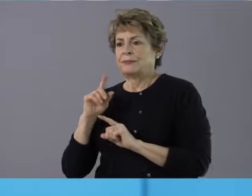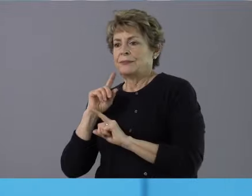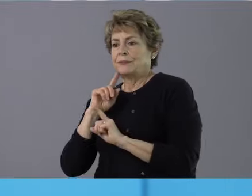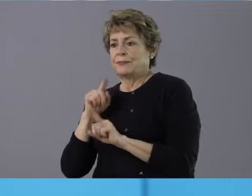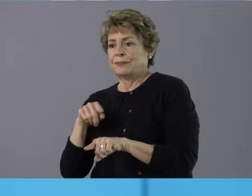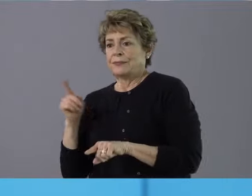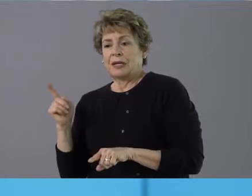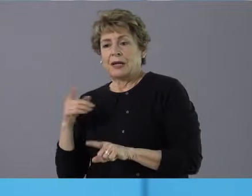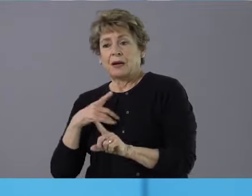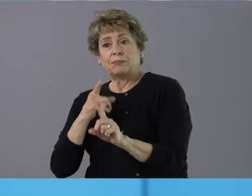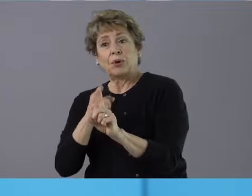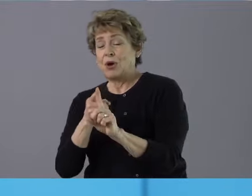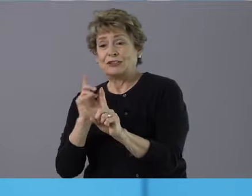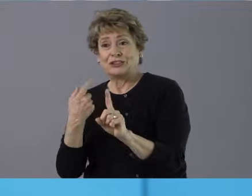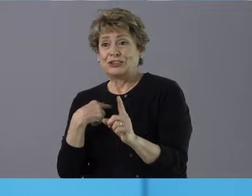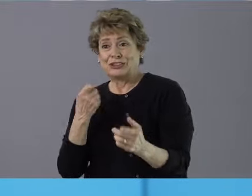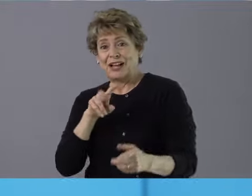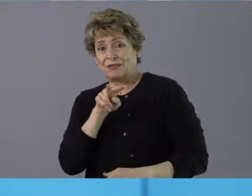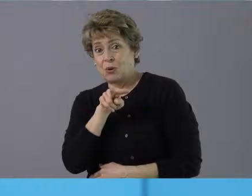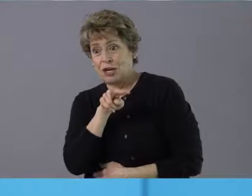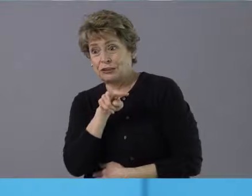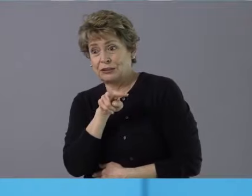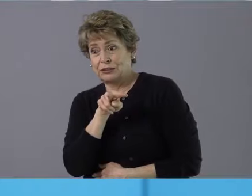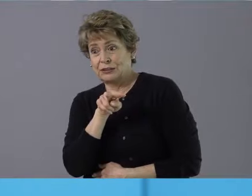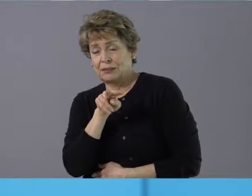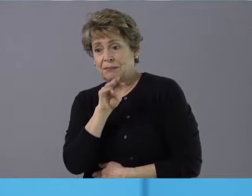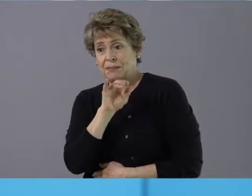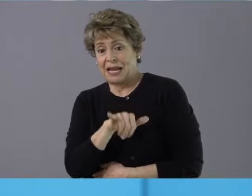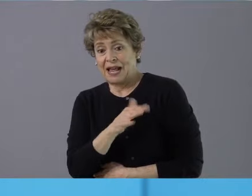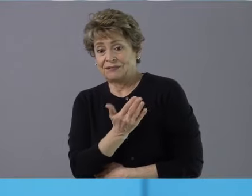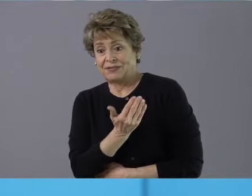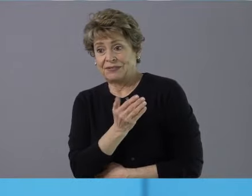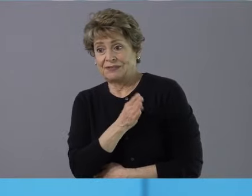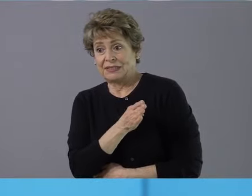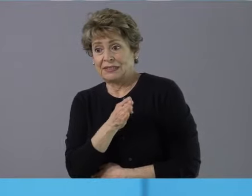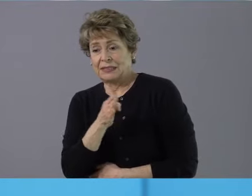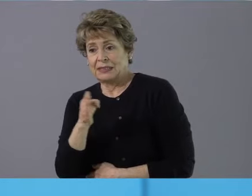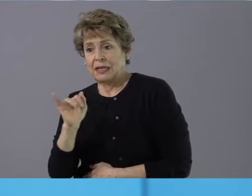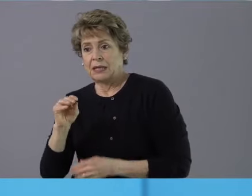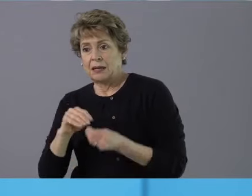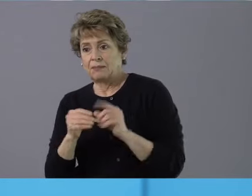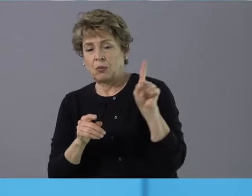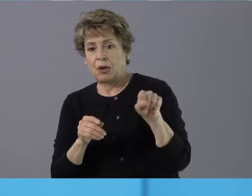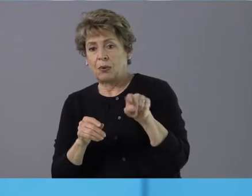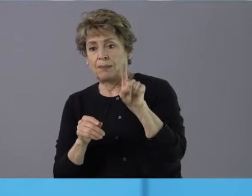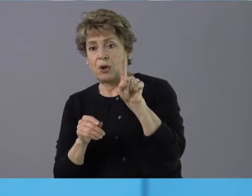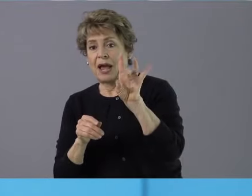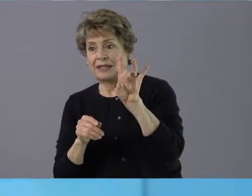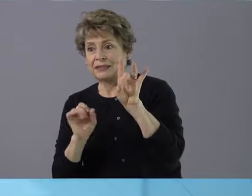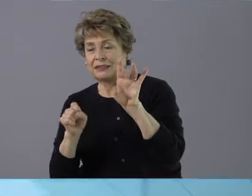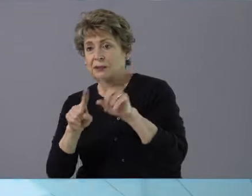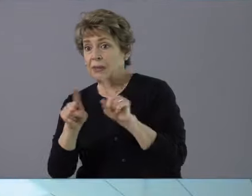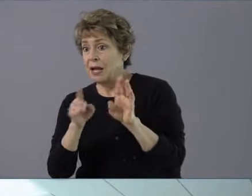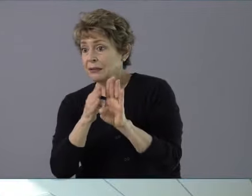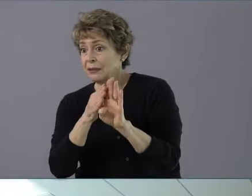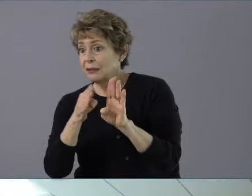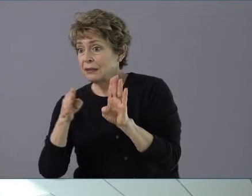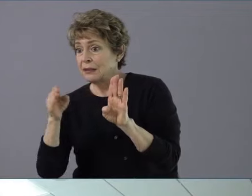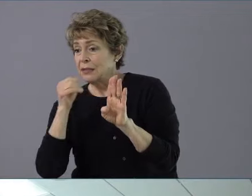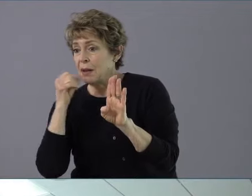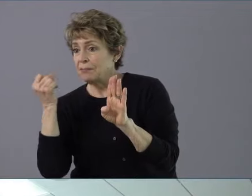today on May 15th. And in hindsight, everything is crystal clear. We're going to go to Andrew with the Republic